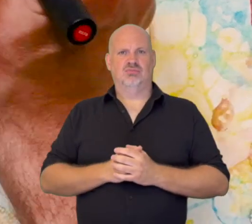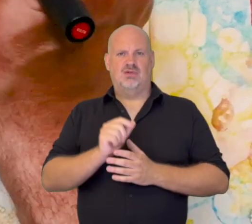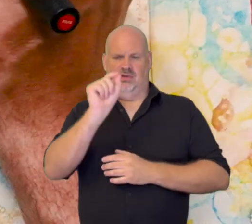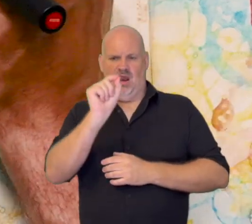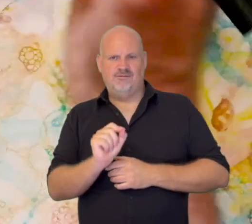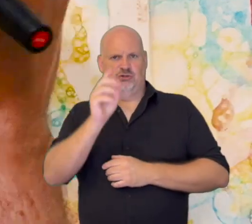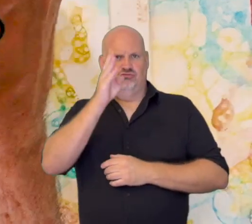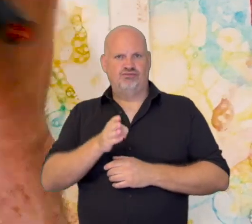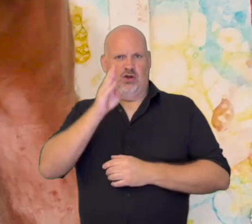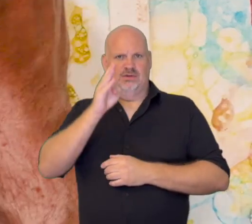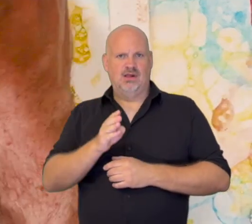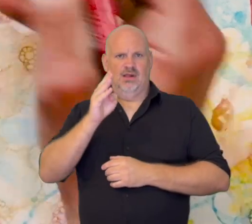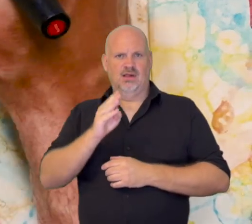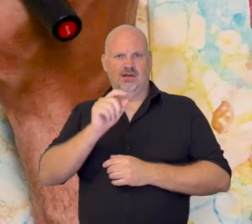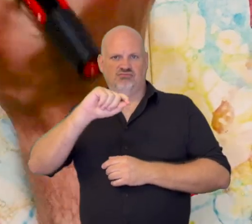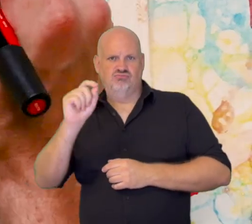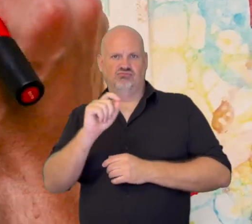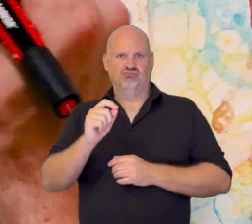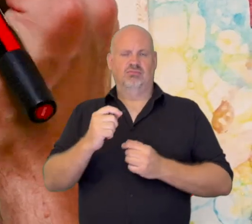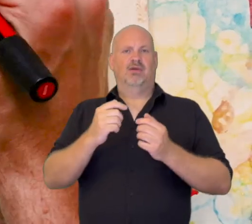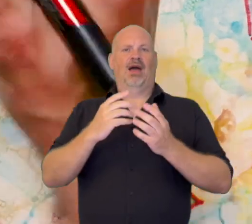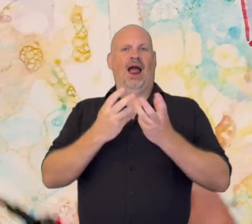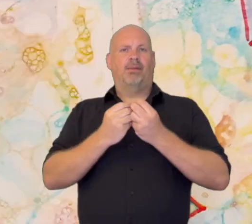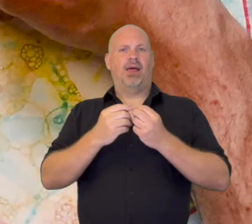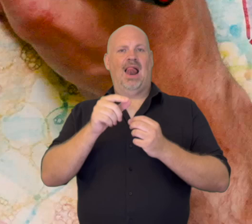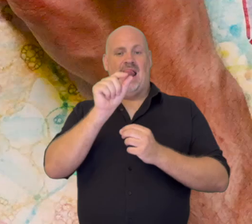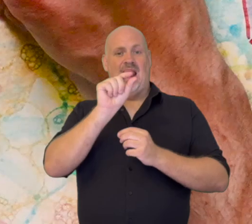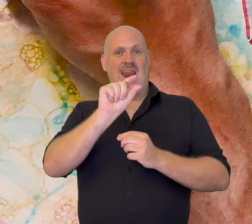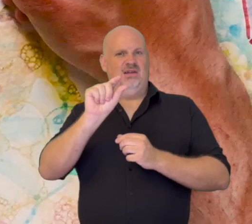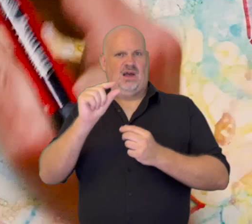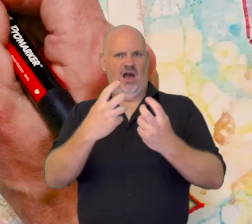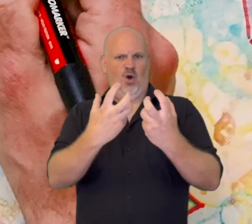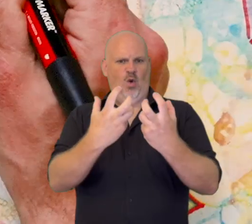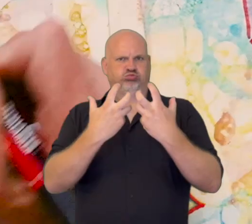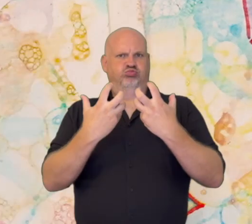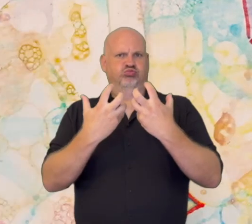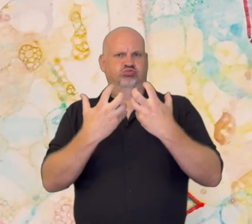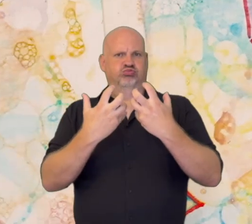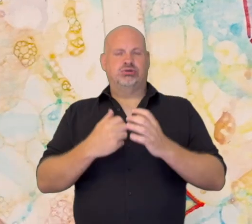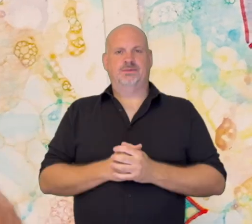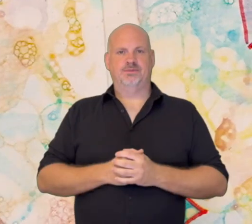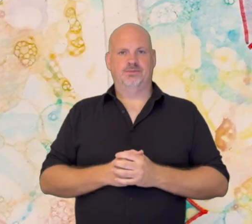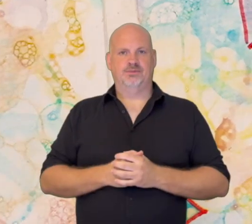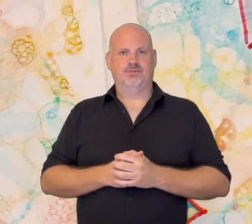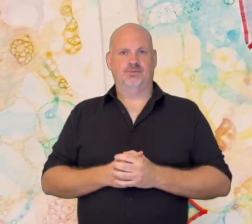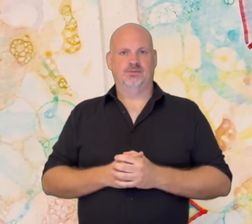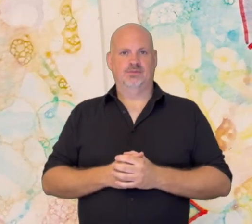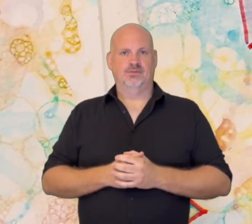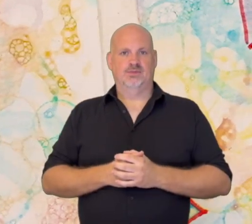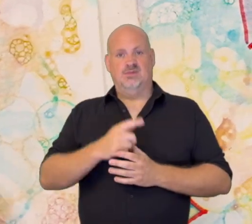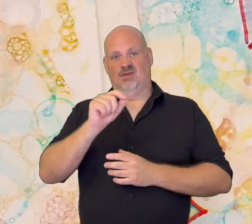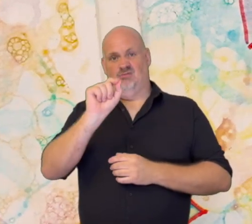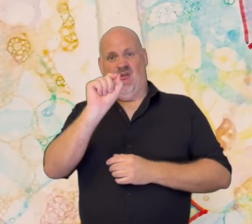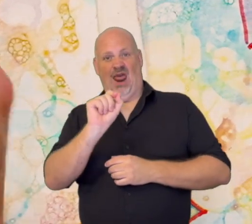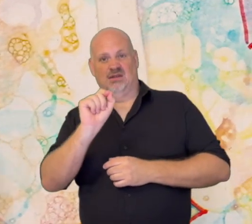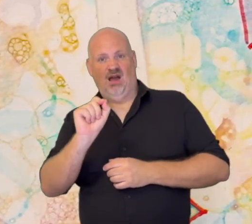lines to give the letters some definition. You can just write out a letter and